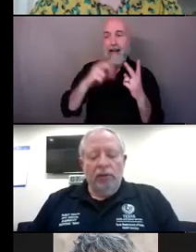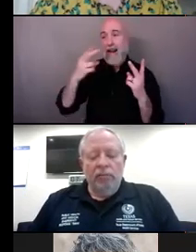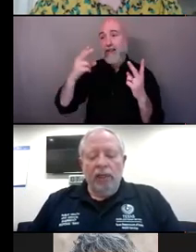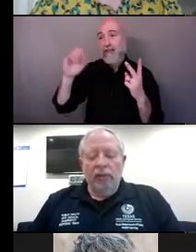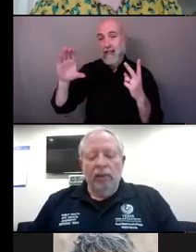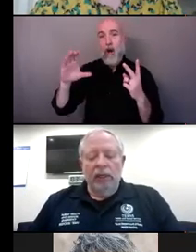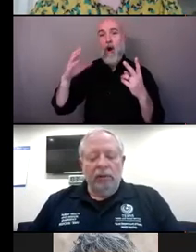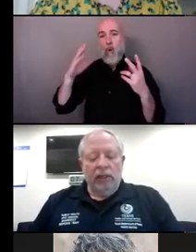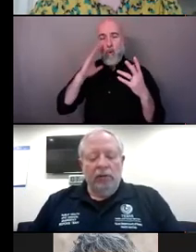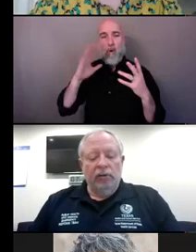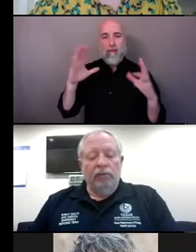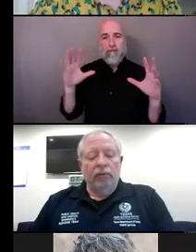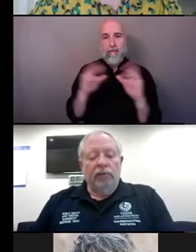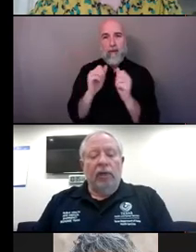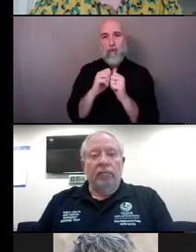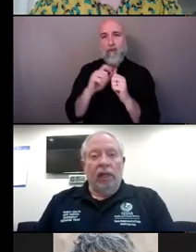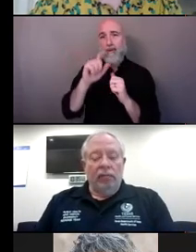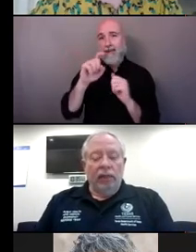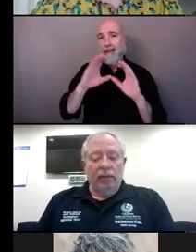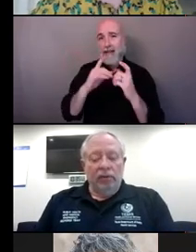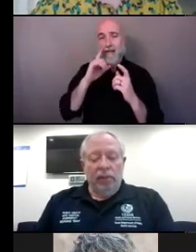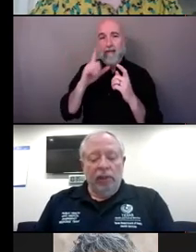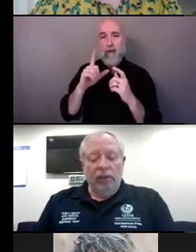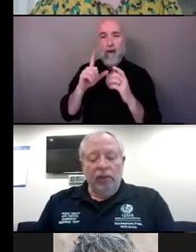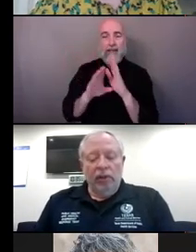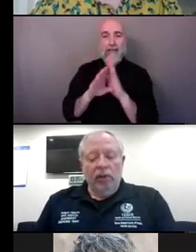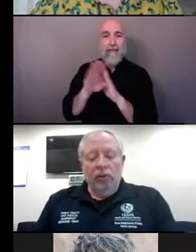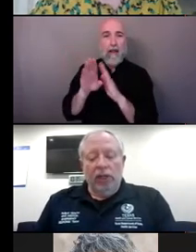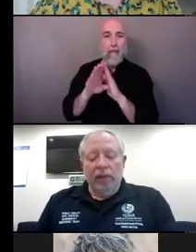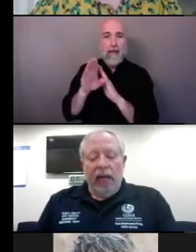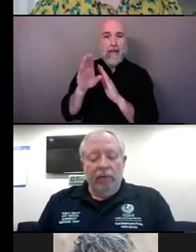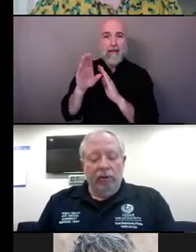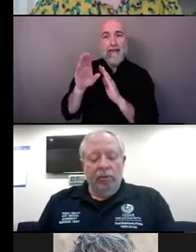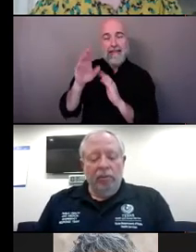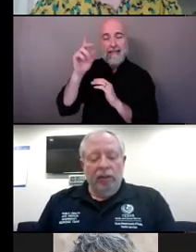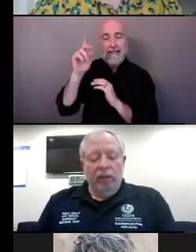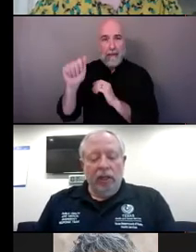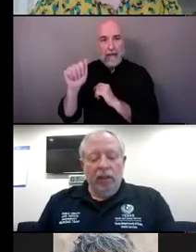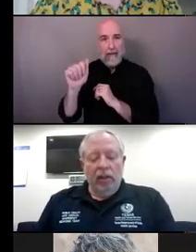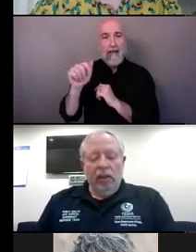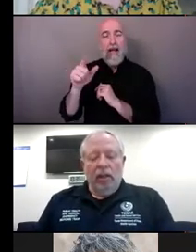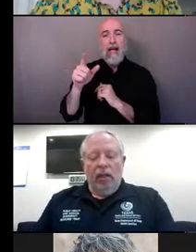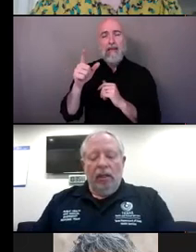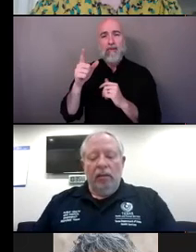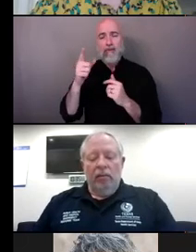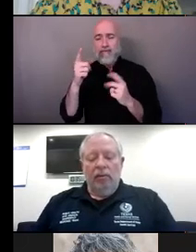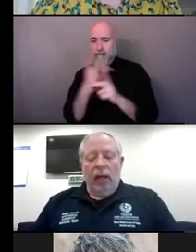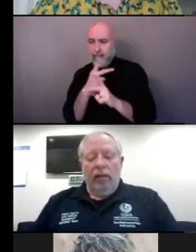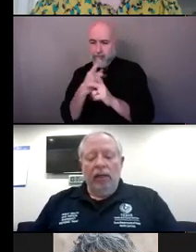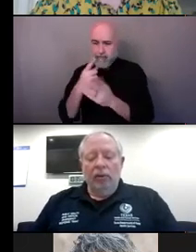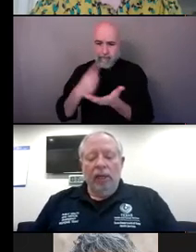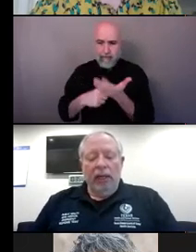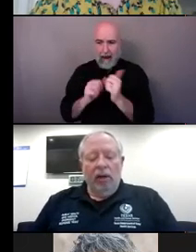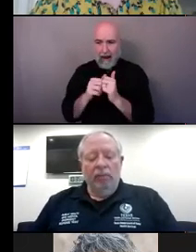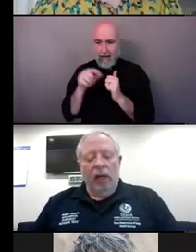are scheduled to meet with the Texas Council for Developmental Disabilities to examine how this group might,